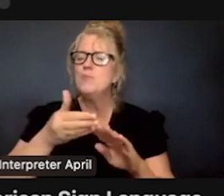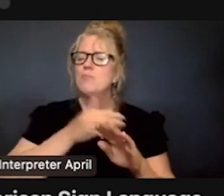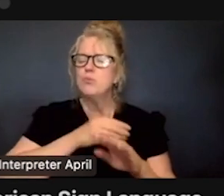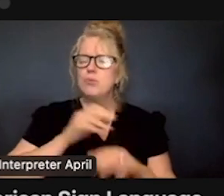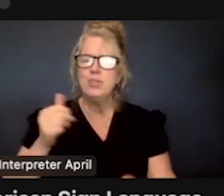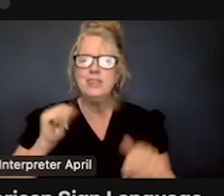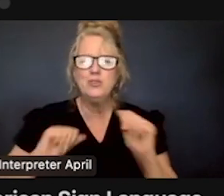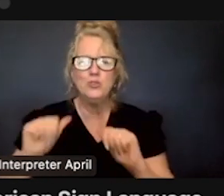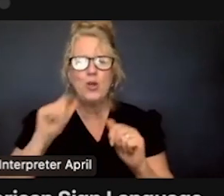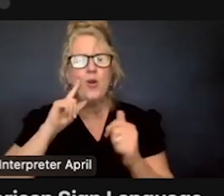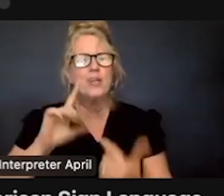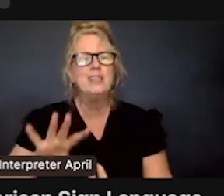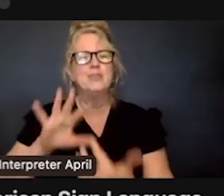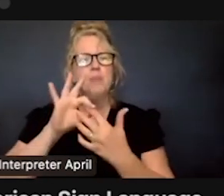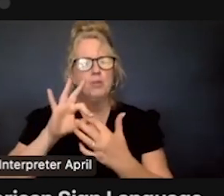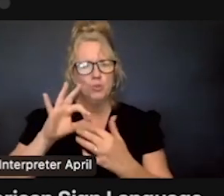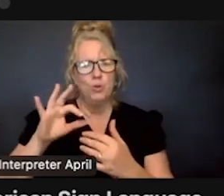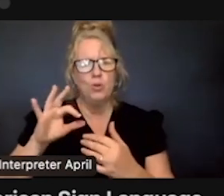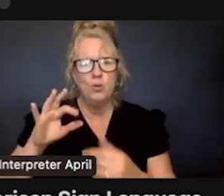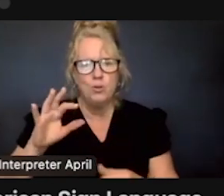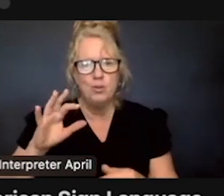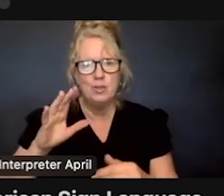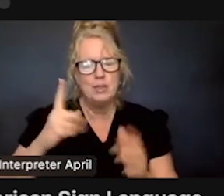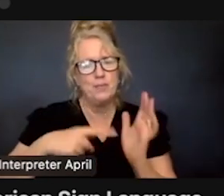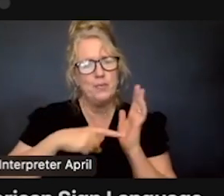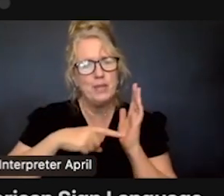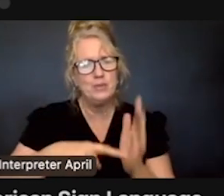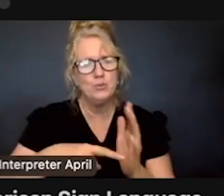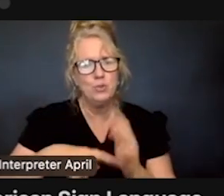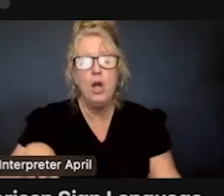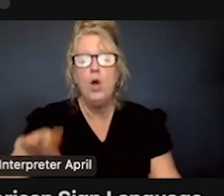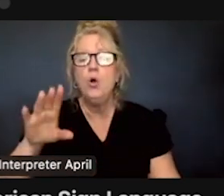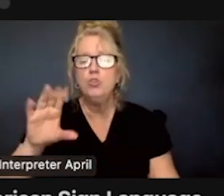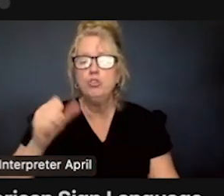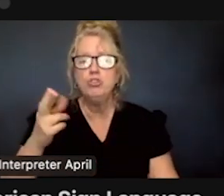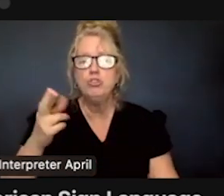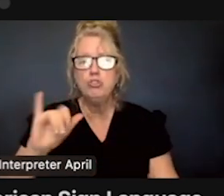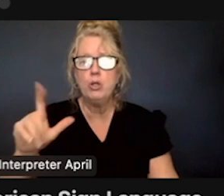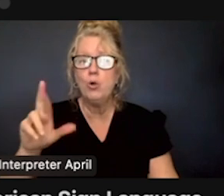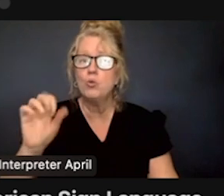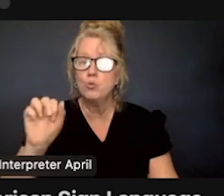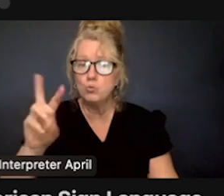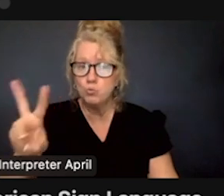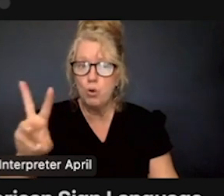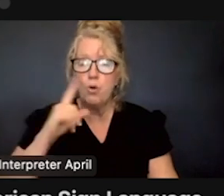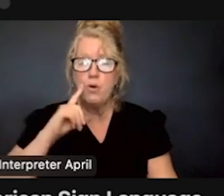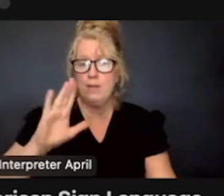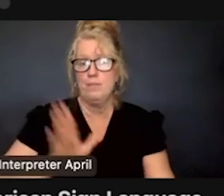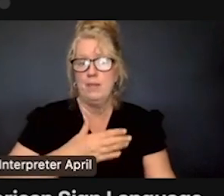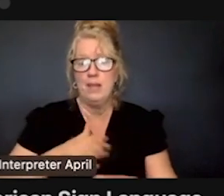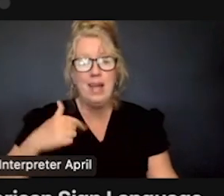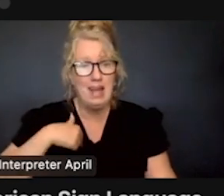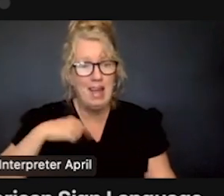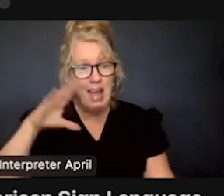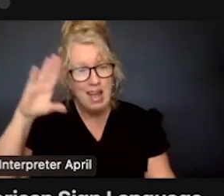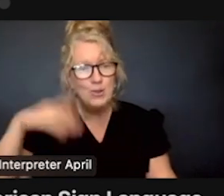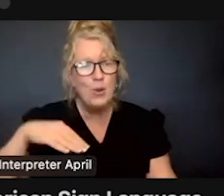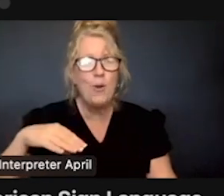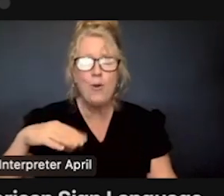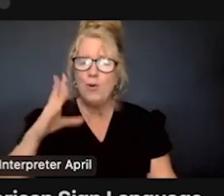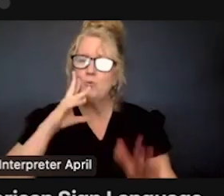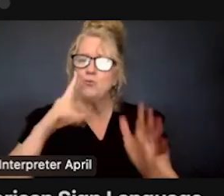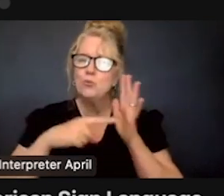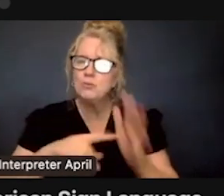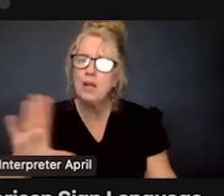special treats. That Sheryl Crow dropped a song called I Know to reflect her